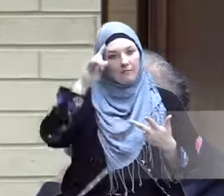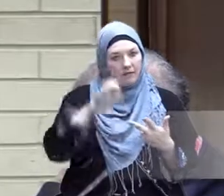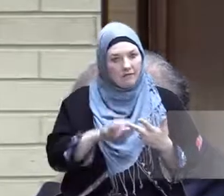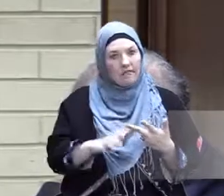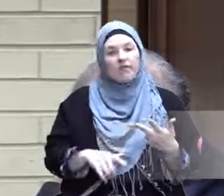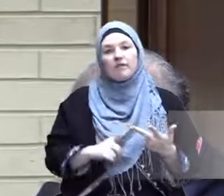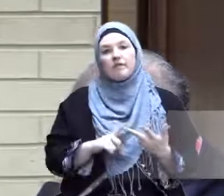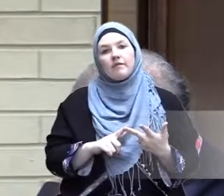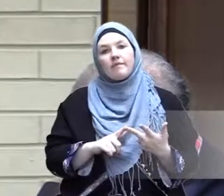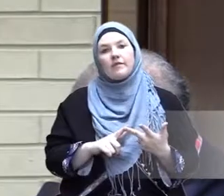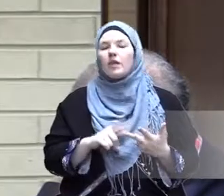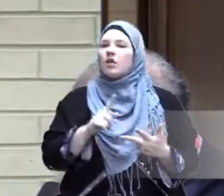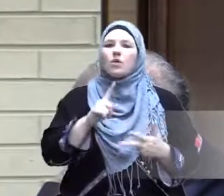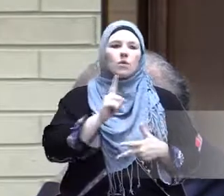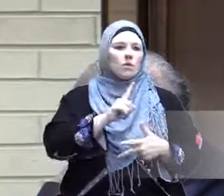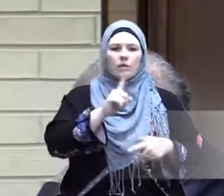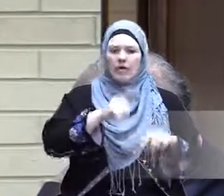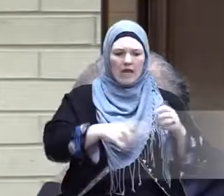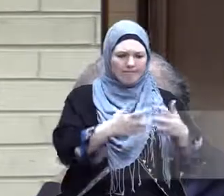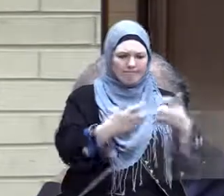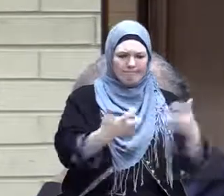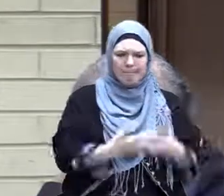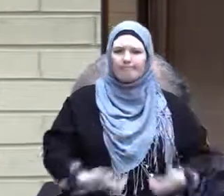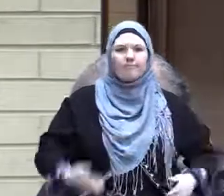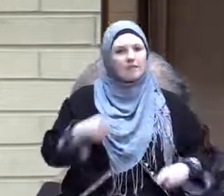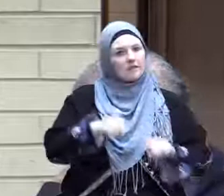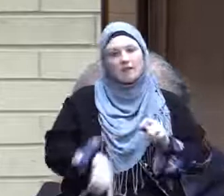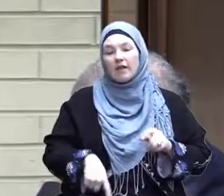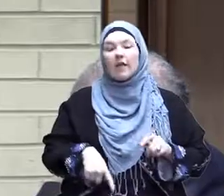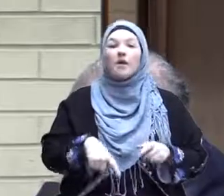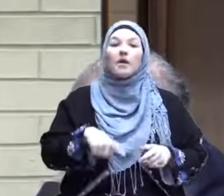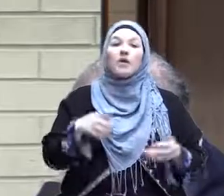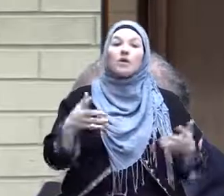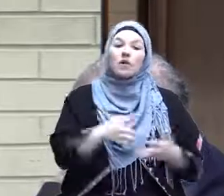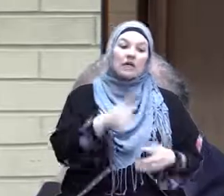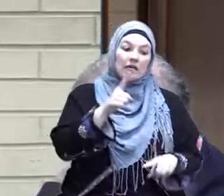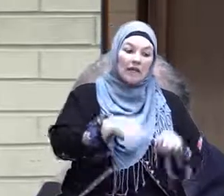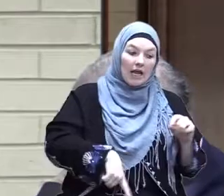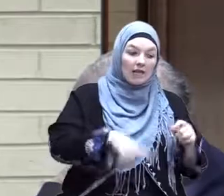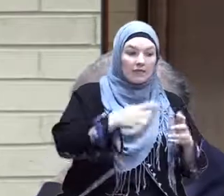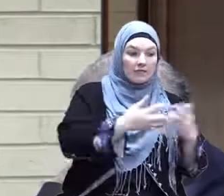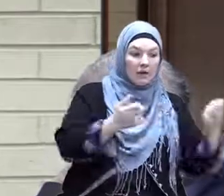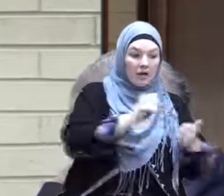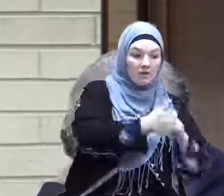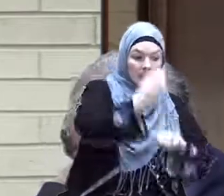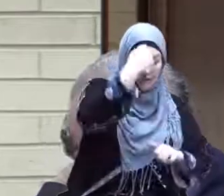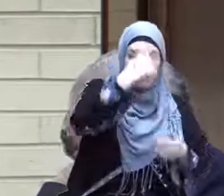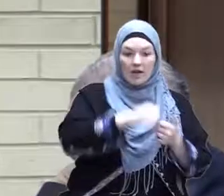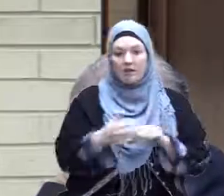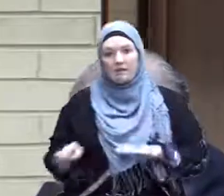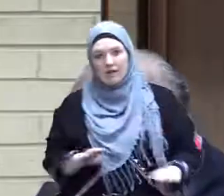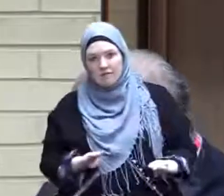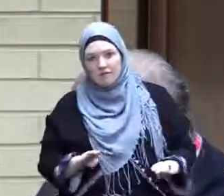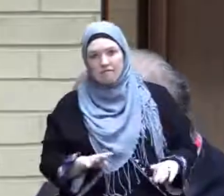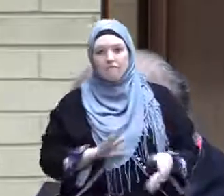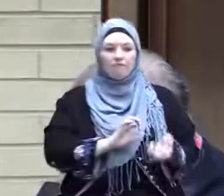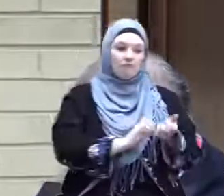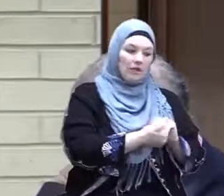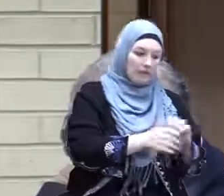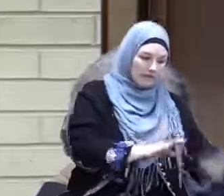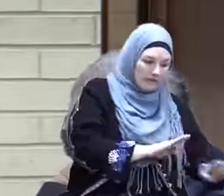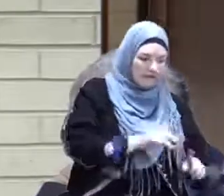what you believe, and you cannot separate how you behave from how you think. You see,